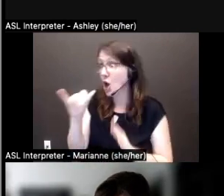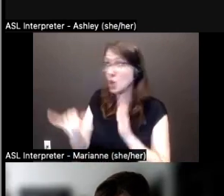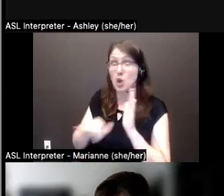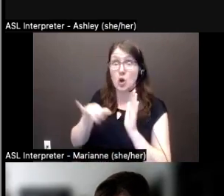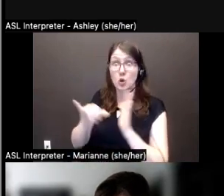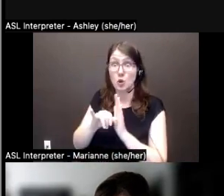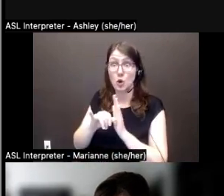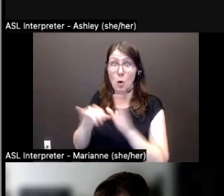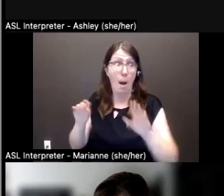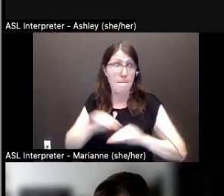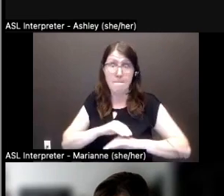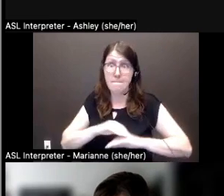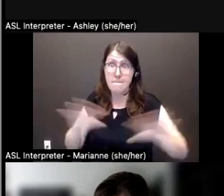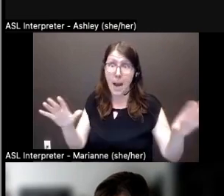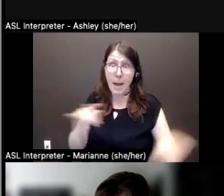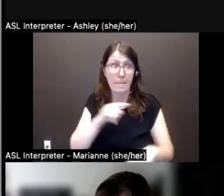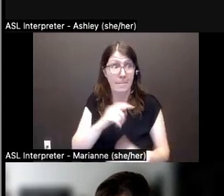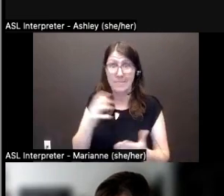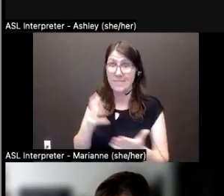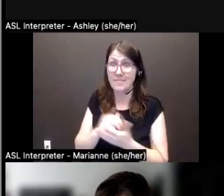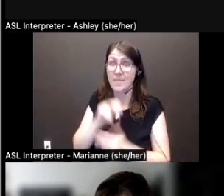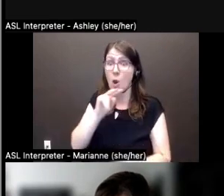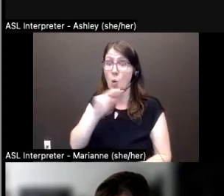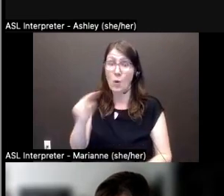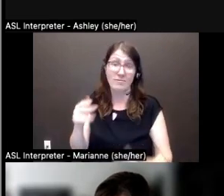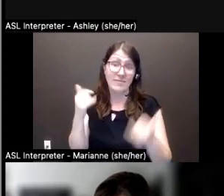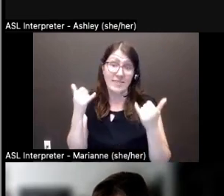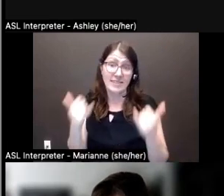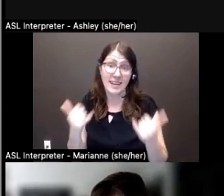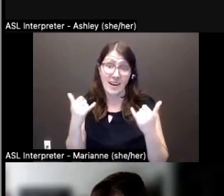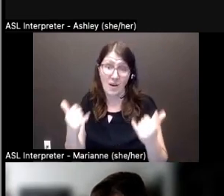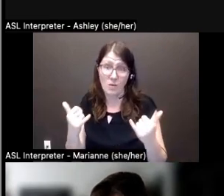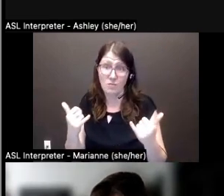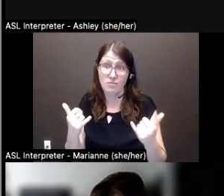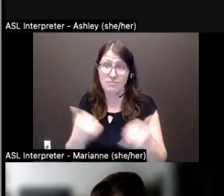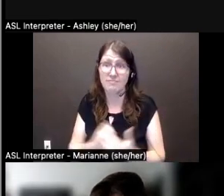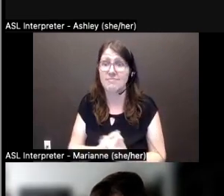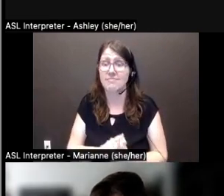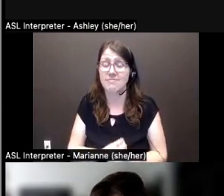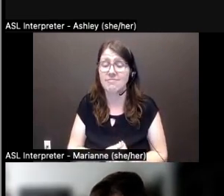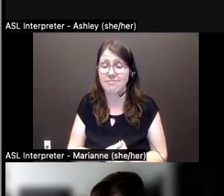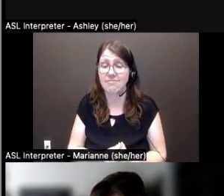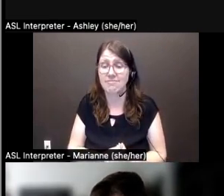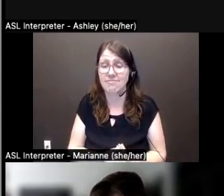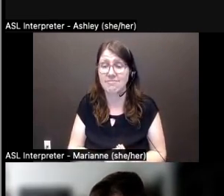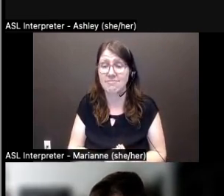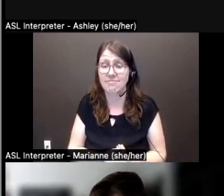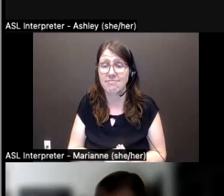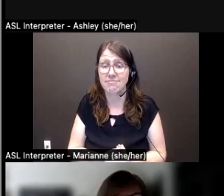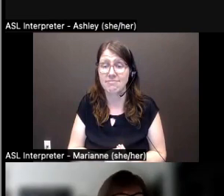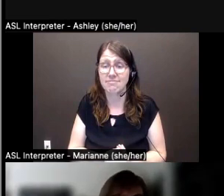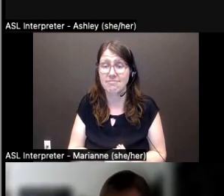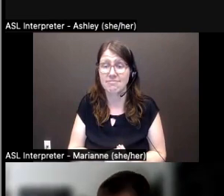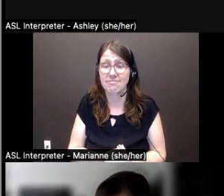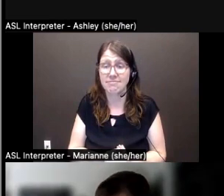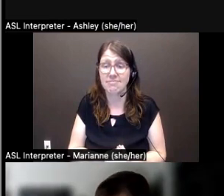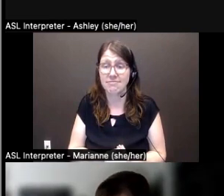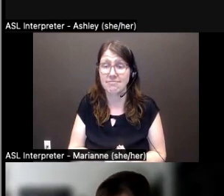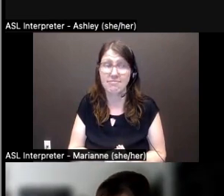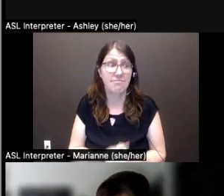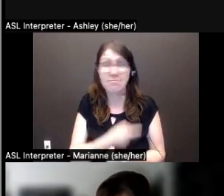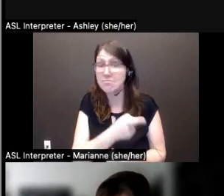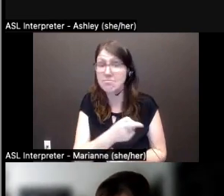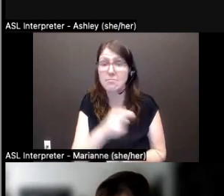with everyone, with our learners, that they will be able to approach, start